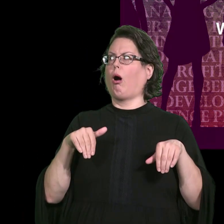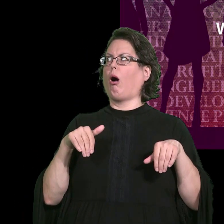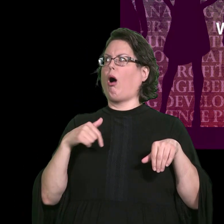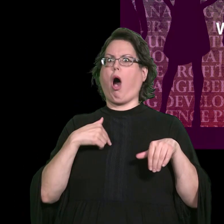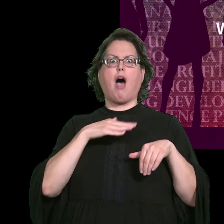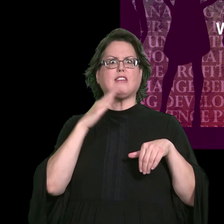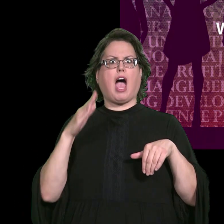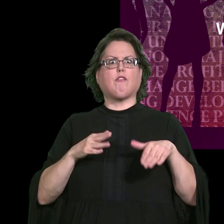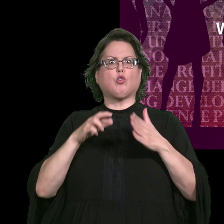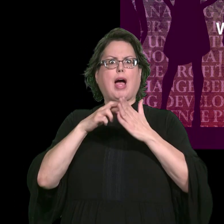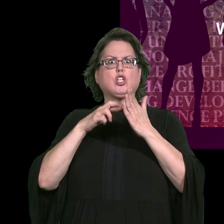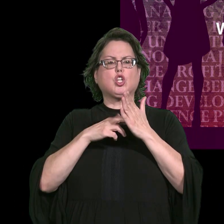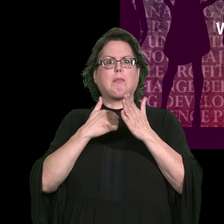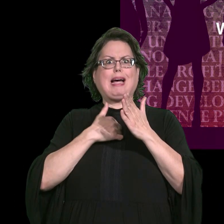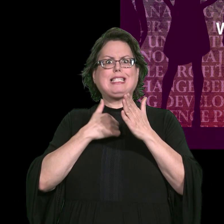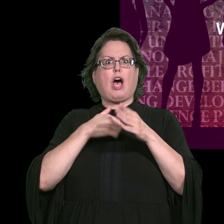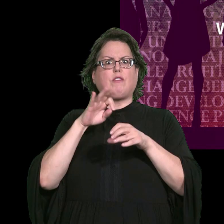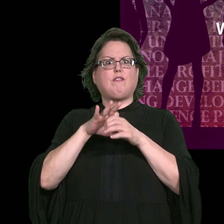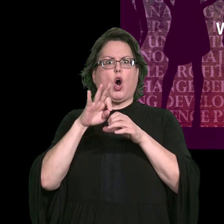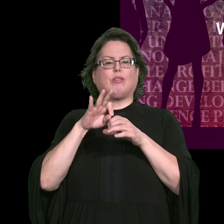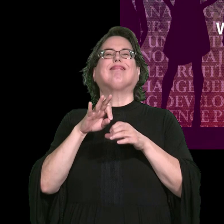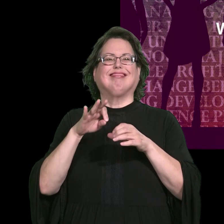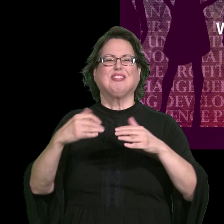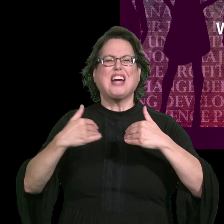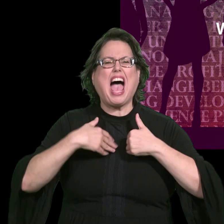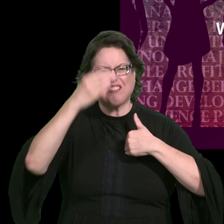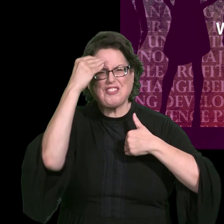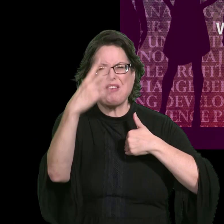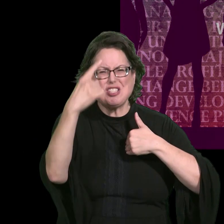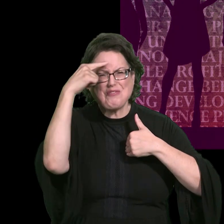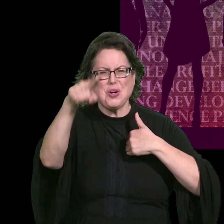vote? We have information for you.